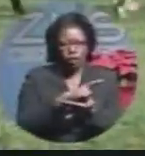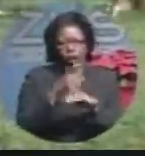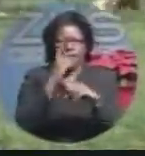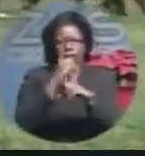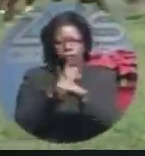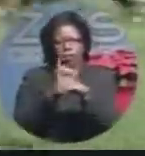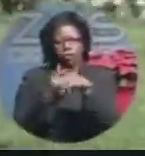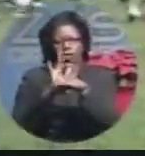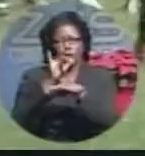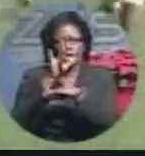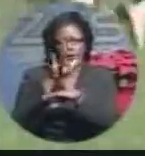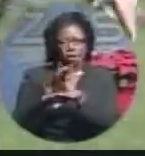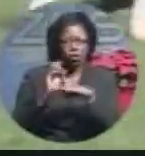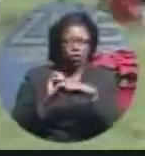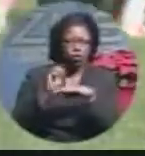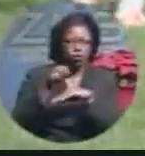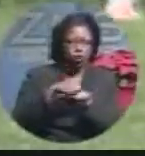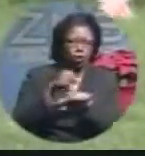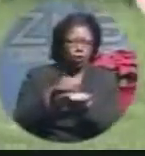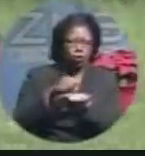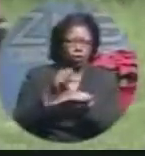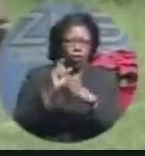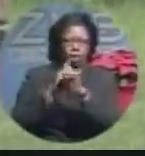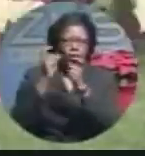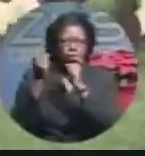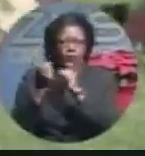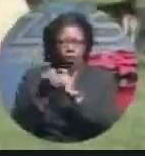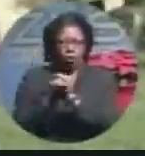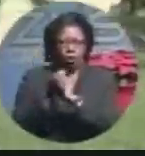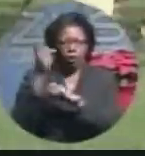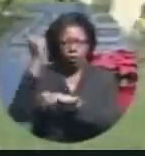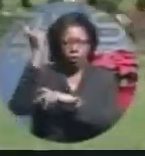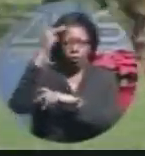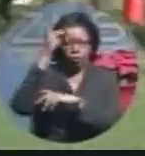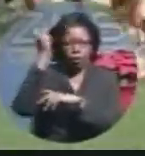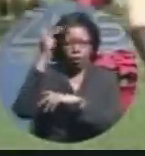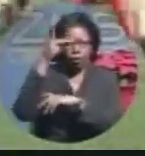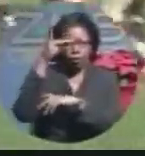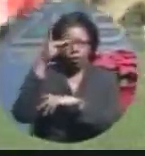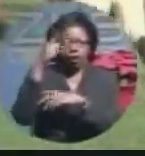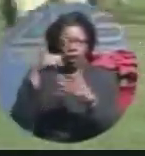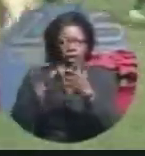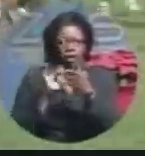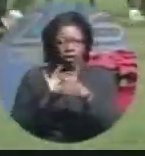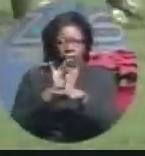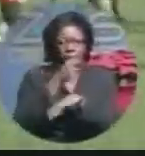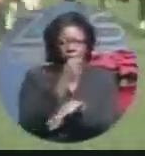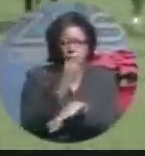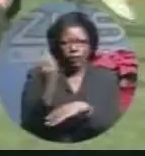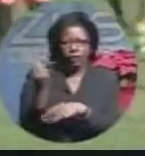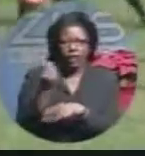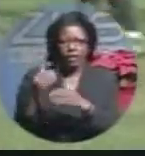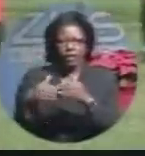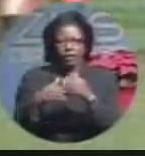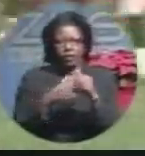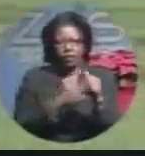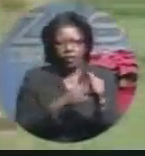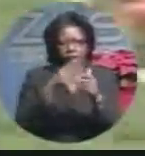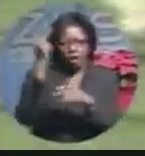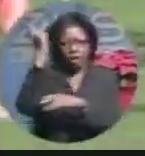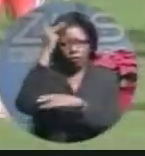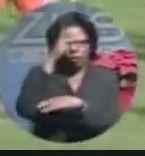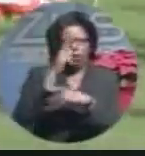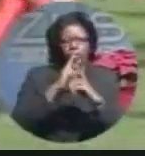defense early on to force a couple of turnovers from the pros. That resulted in the Rays taking an early 12-0 lead. From there, the pros